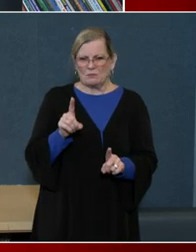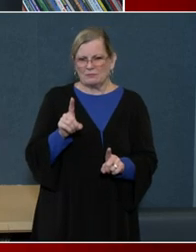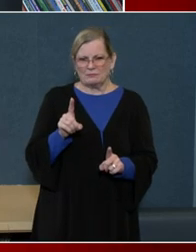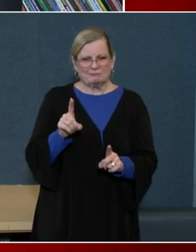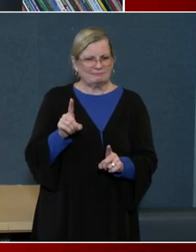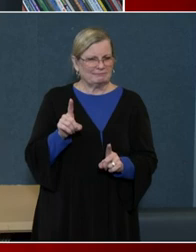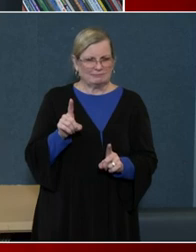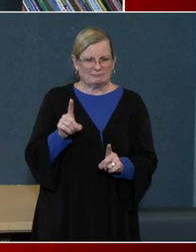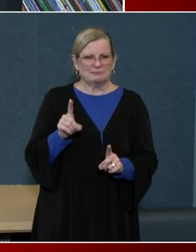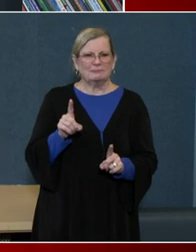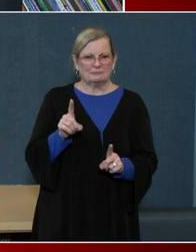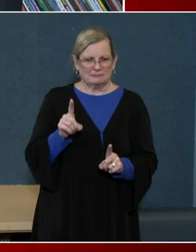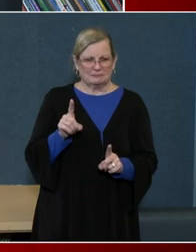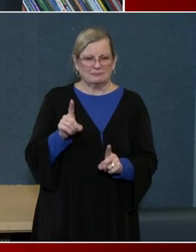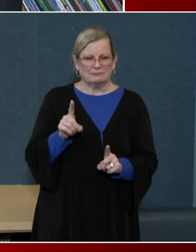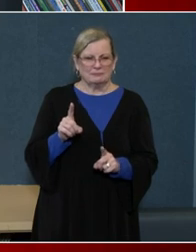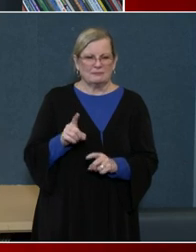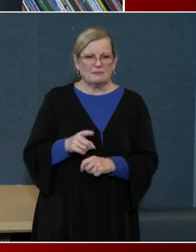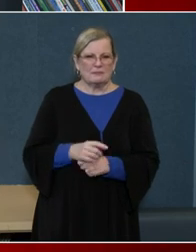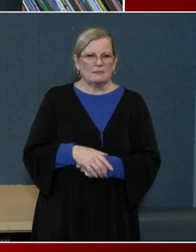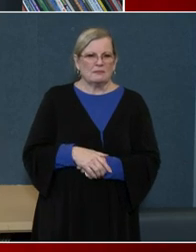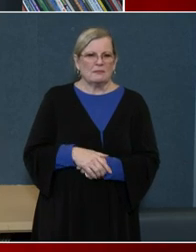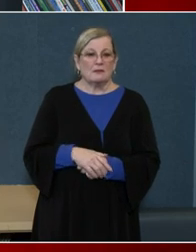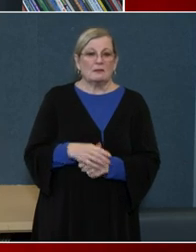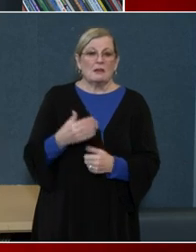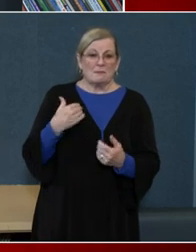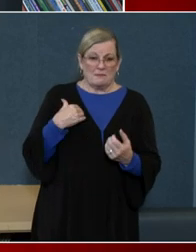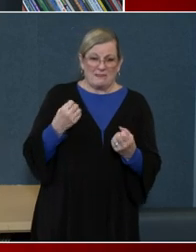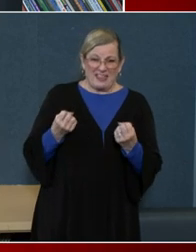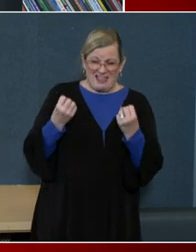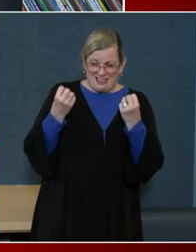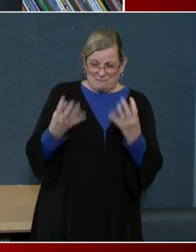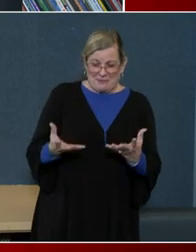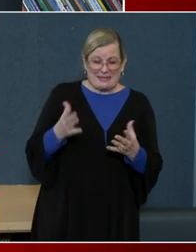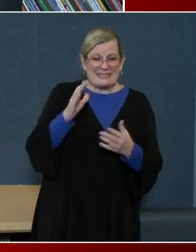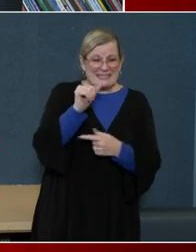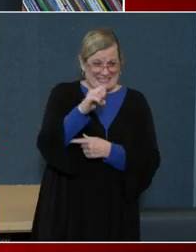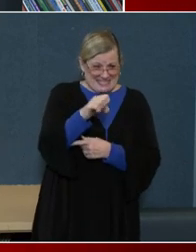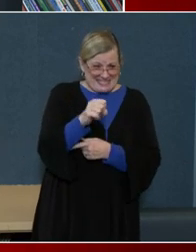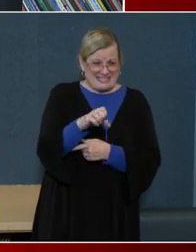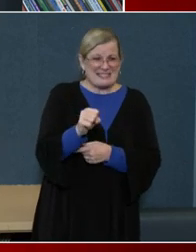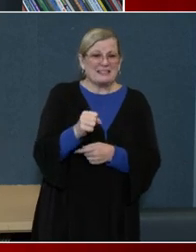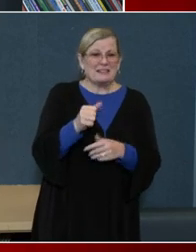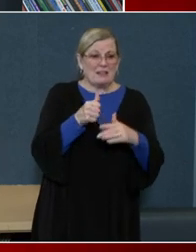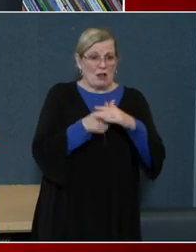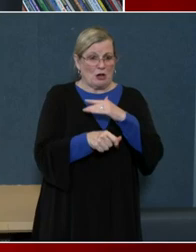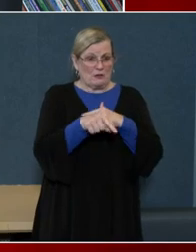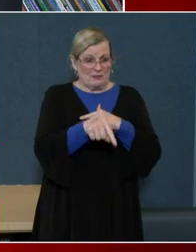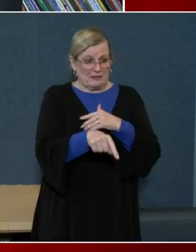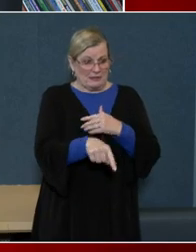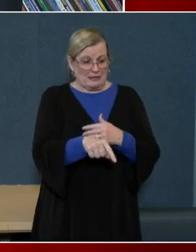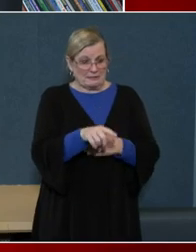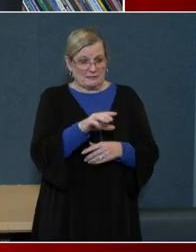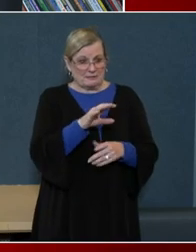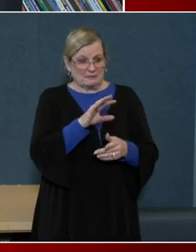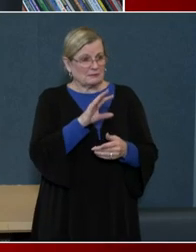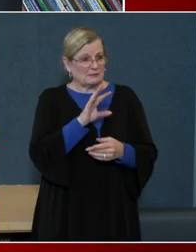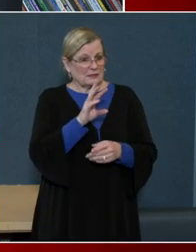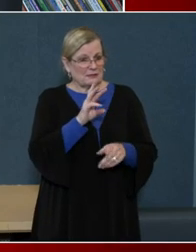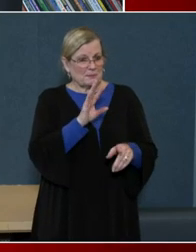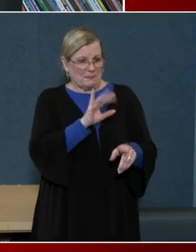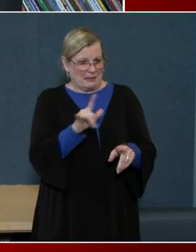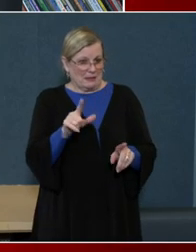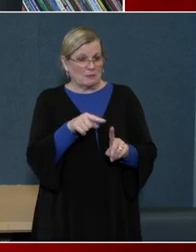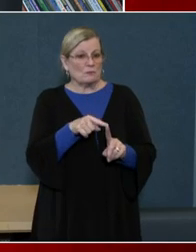there's a huge number of cases. In fact, there are quite a significant number, that are simply repeat filings by landlords.